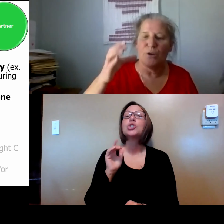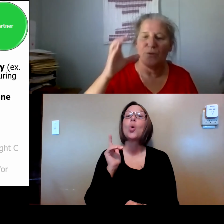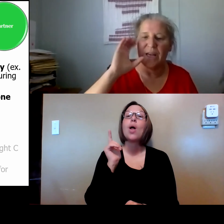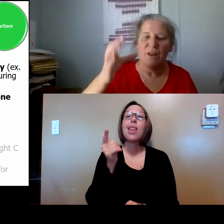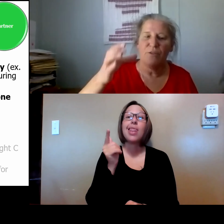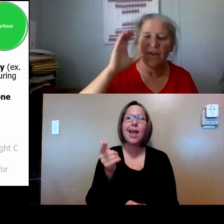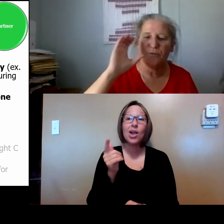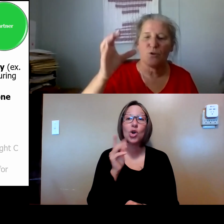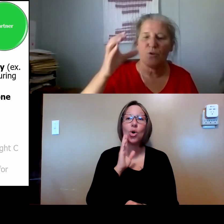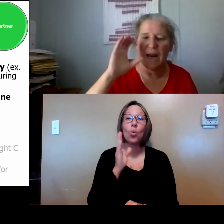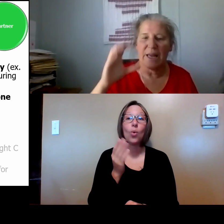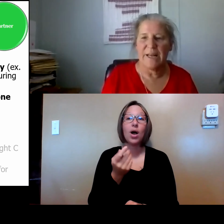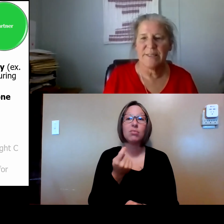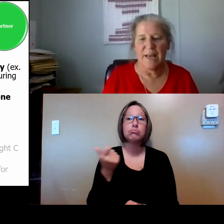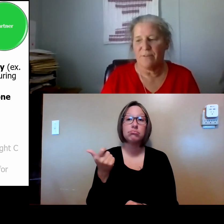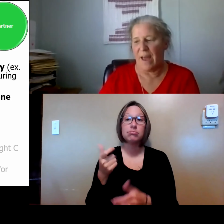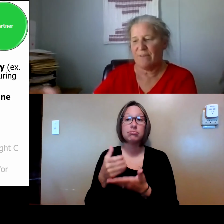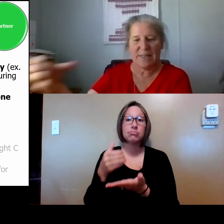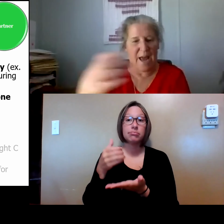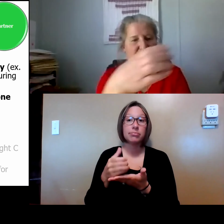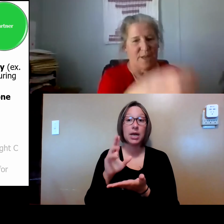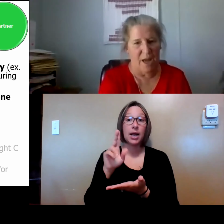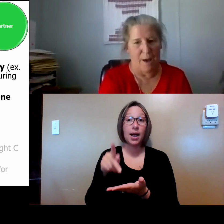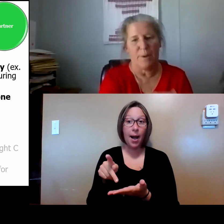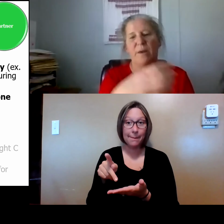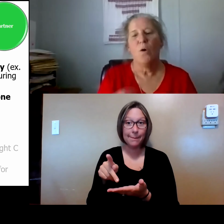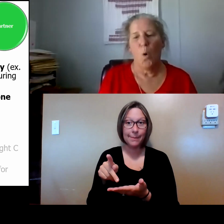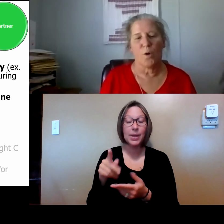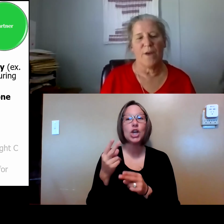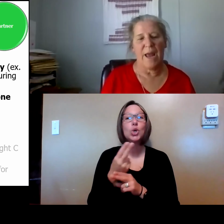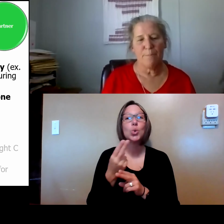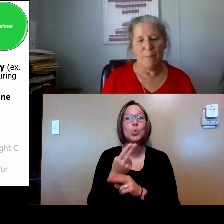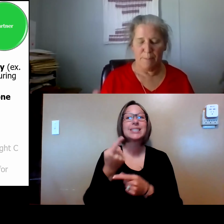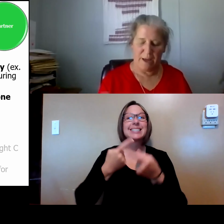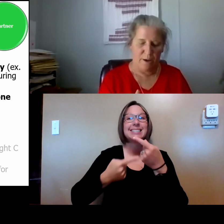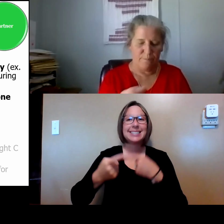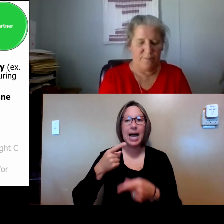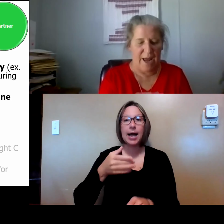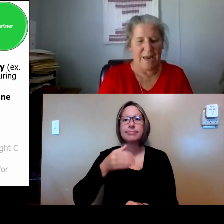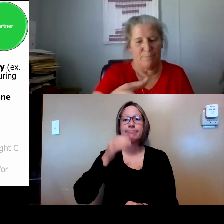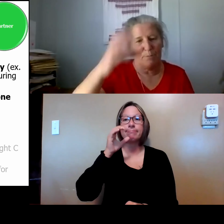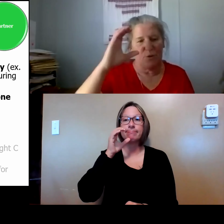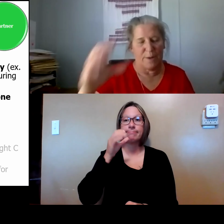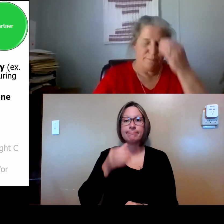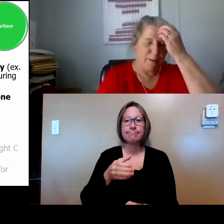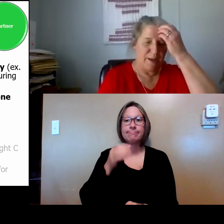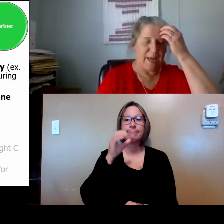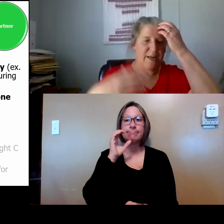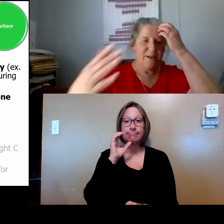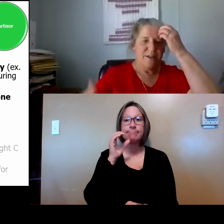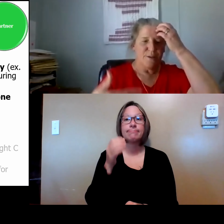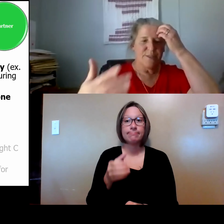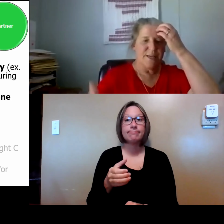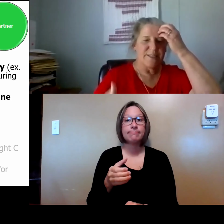are using this for drink instead of having to have the cup or the hand movement